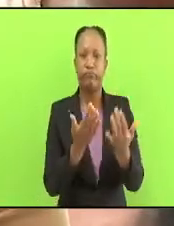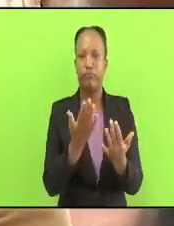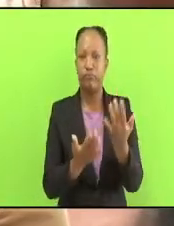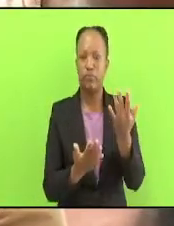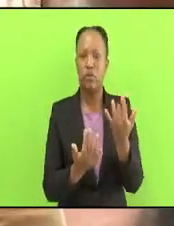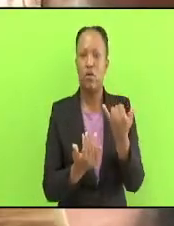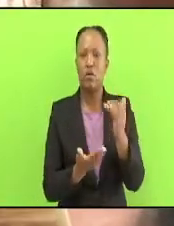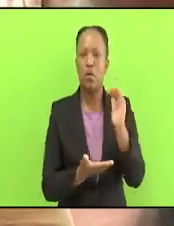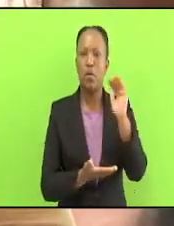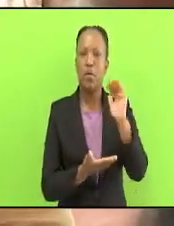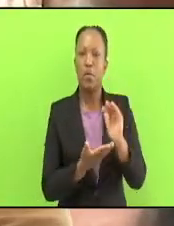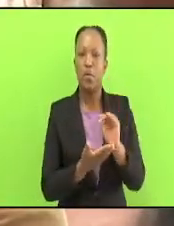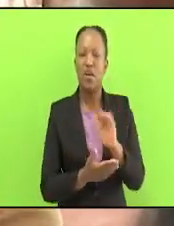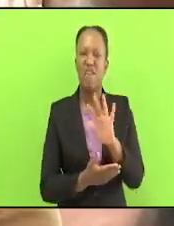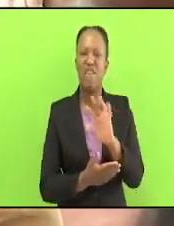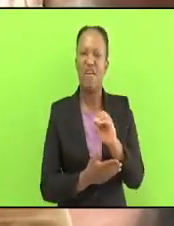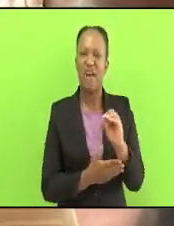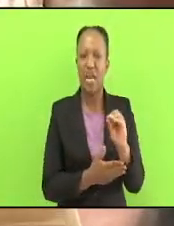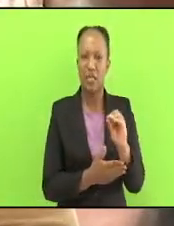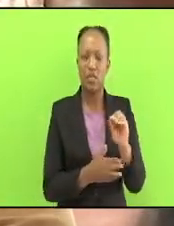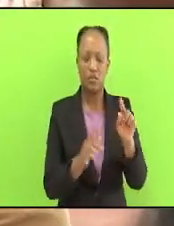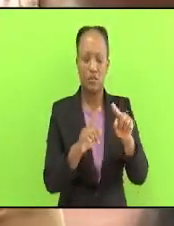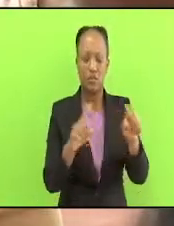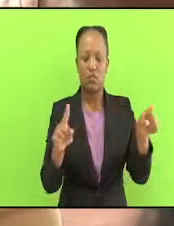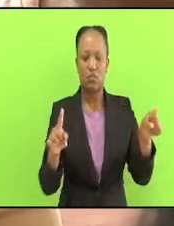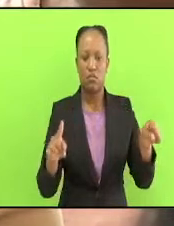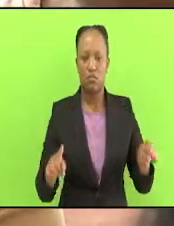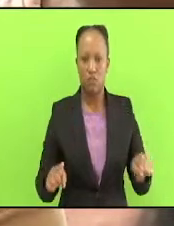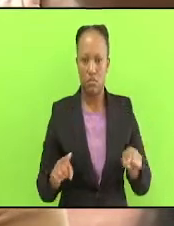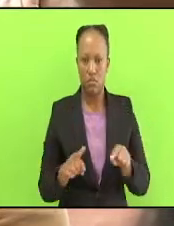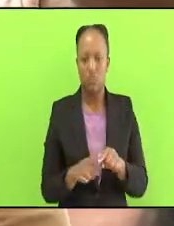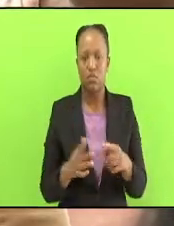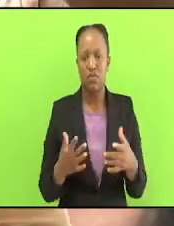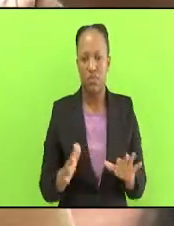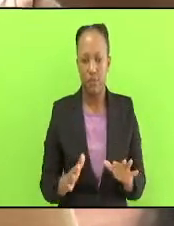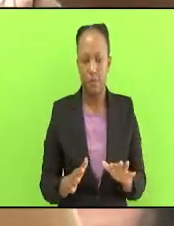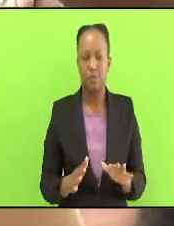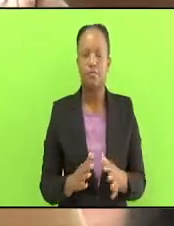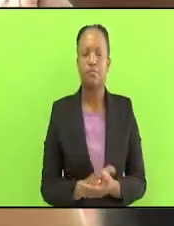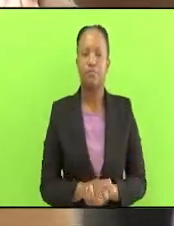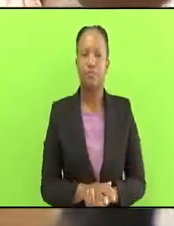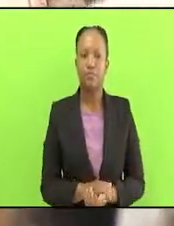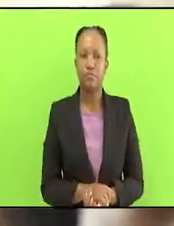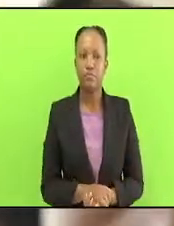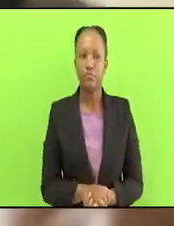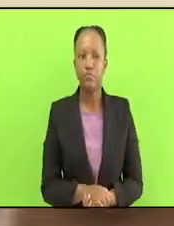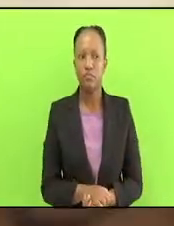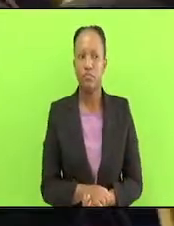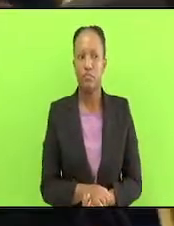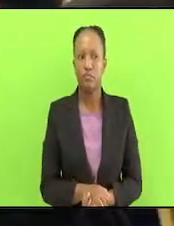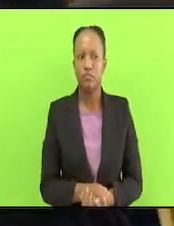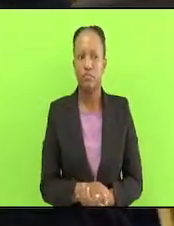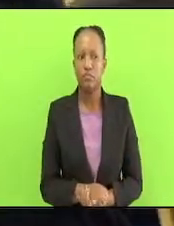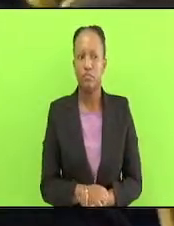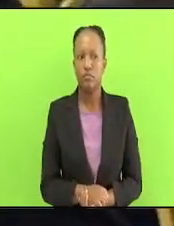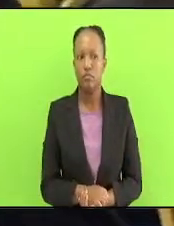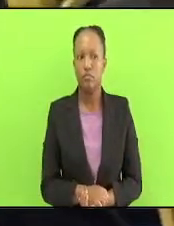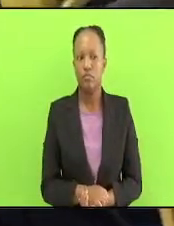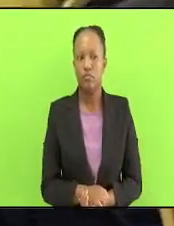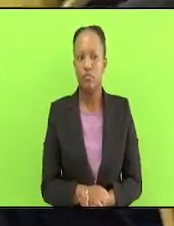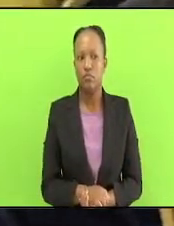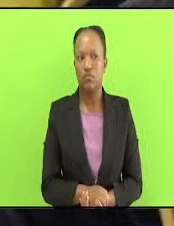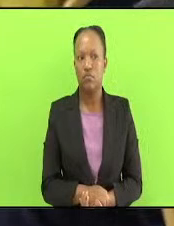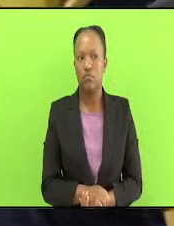about 500,000 hectares. Tota le mafelo a ileng gore a ne a shele le ona a ile a nna le